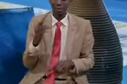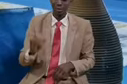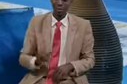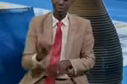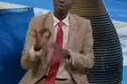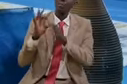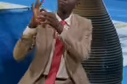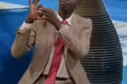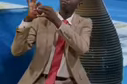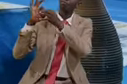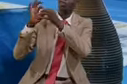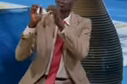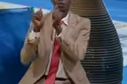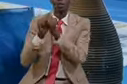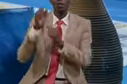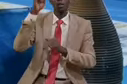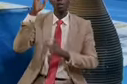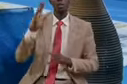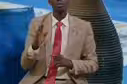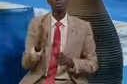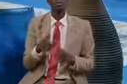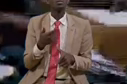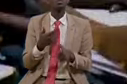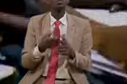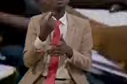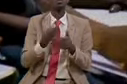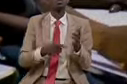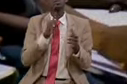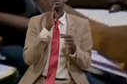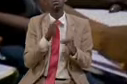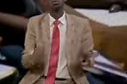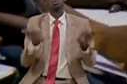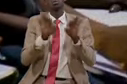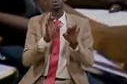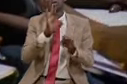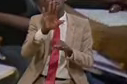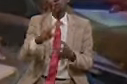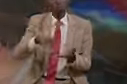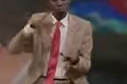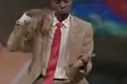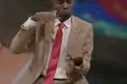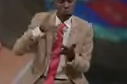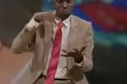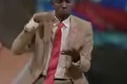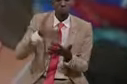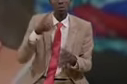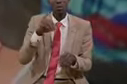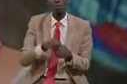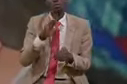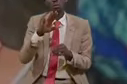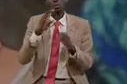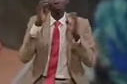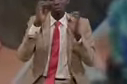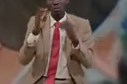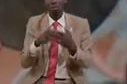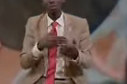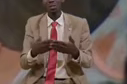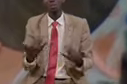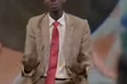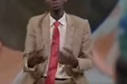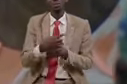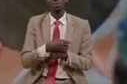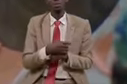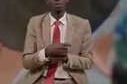with God. There was the use of that kind of knowledge, but the knowledge you have today that the Lamb died for